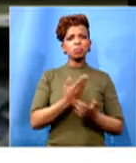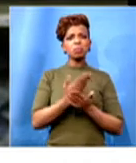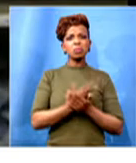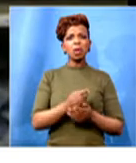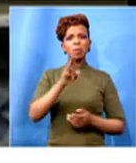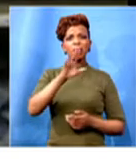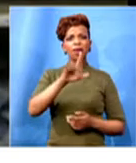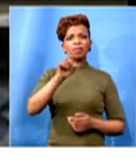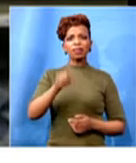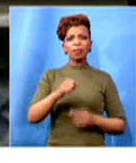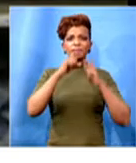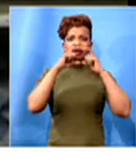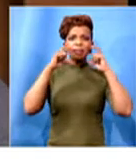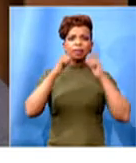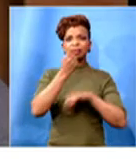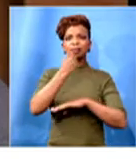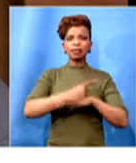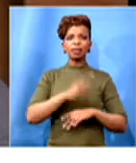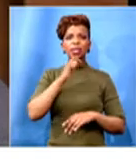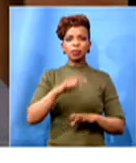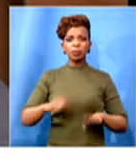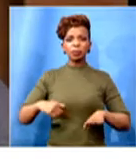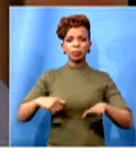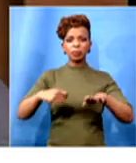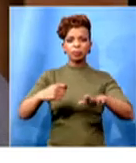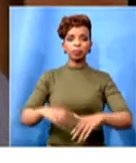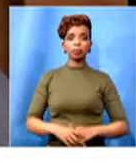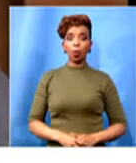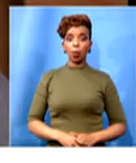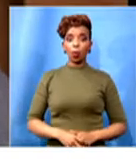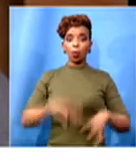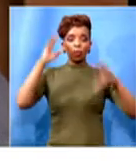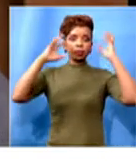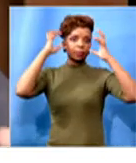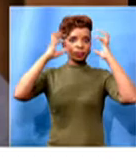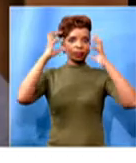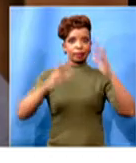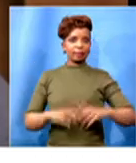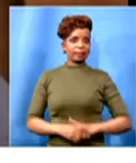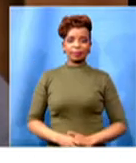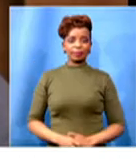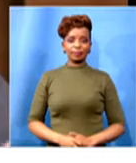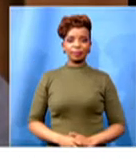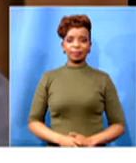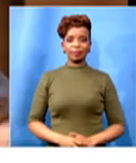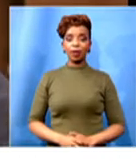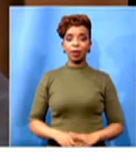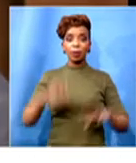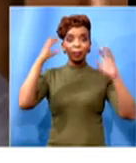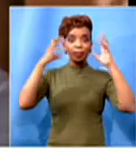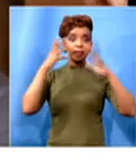were really pushing. But yeah, it was crazy. It was crazy, and we had to